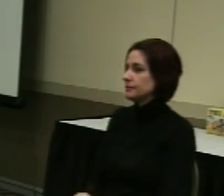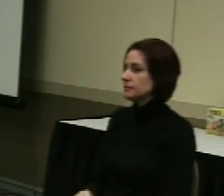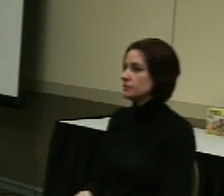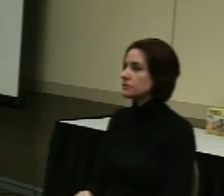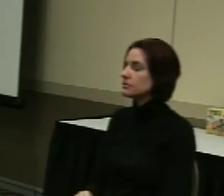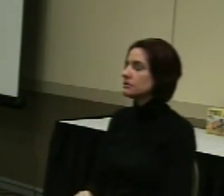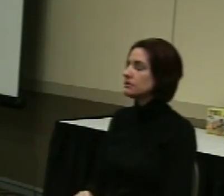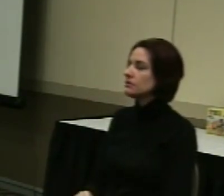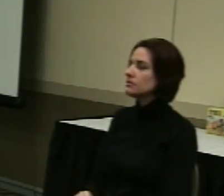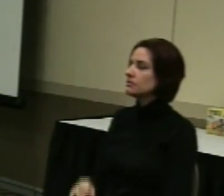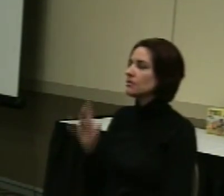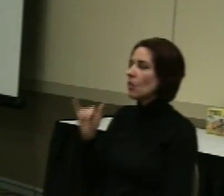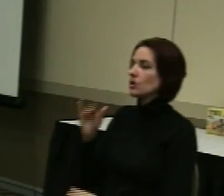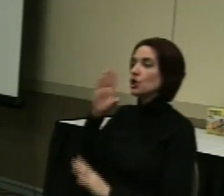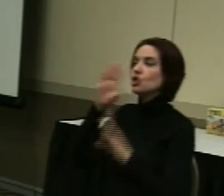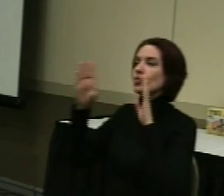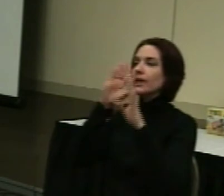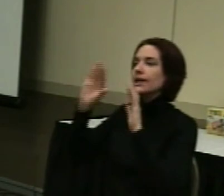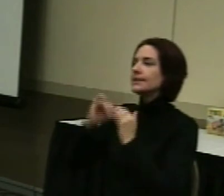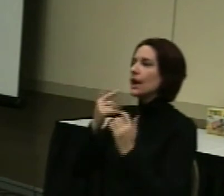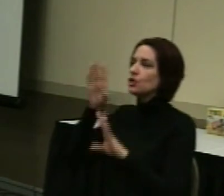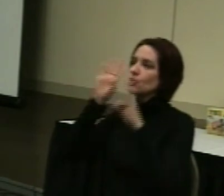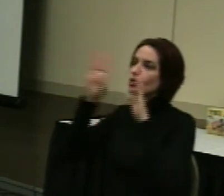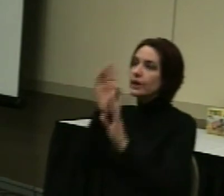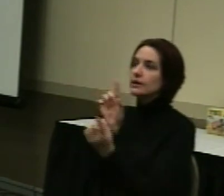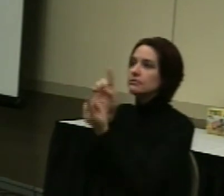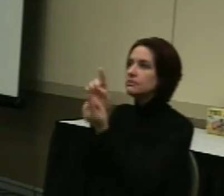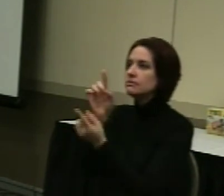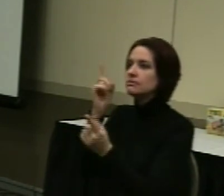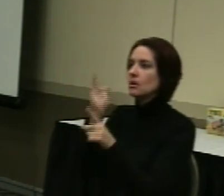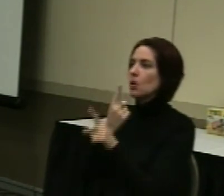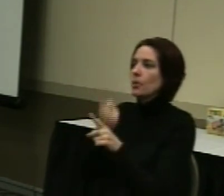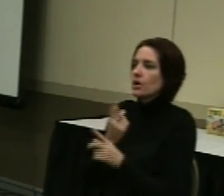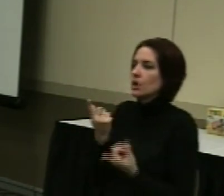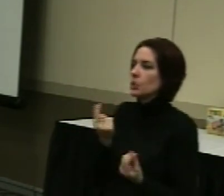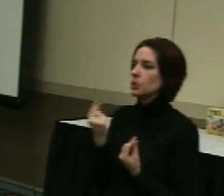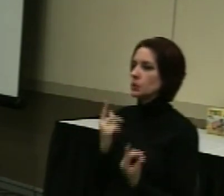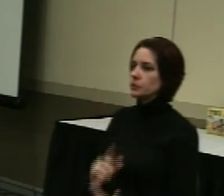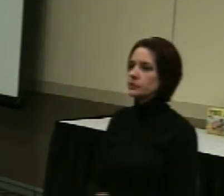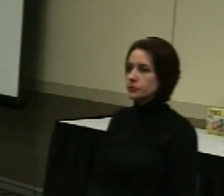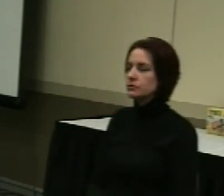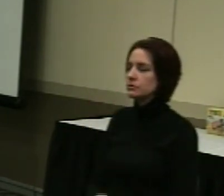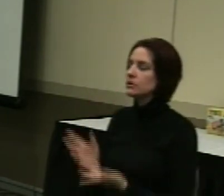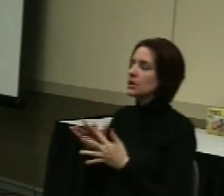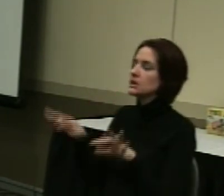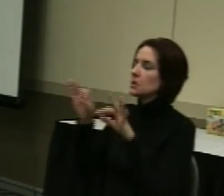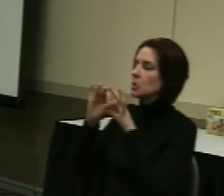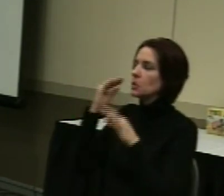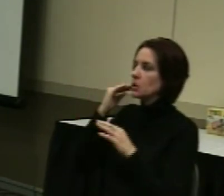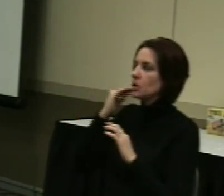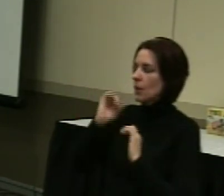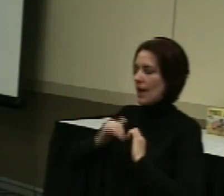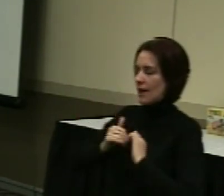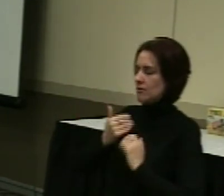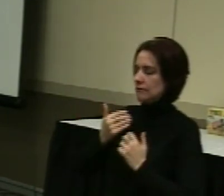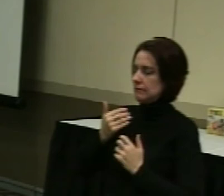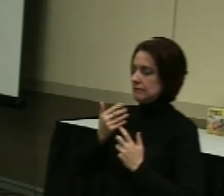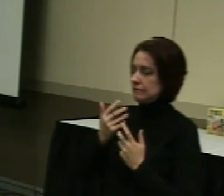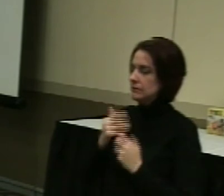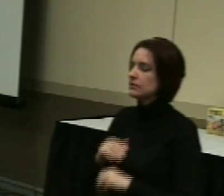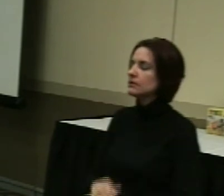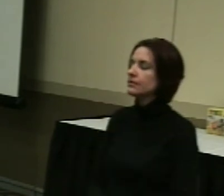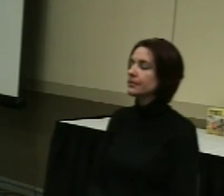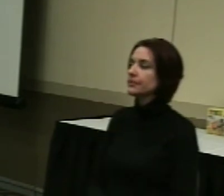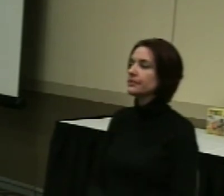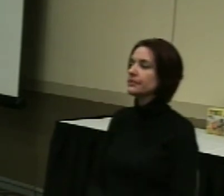Greeting skills. How do you greet somebody appropriately? It's very important to know how. So watch